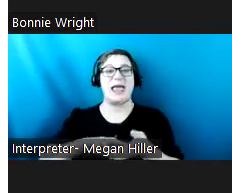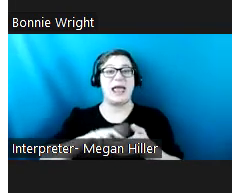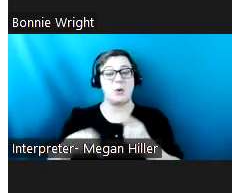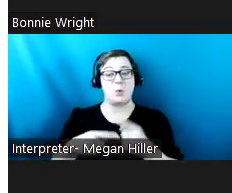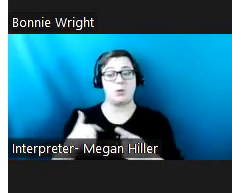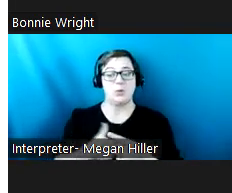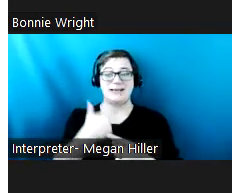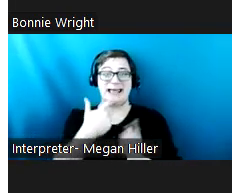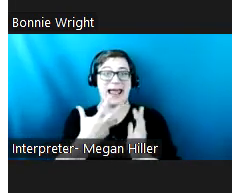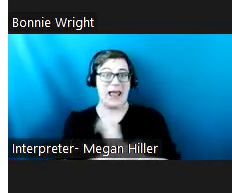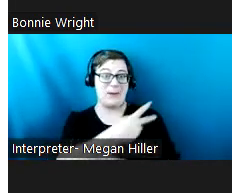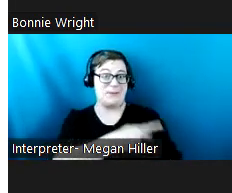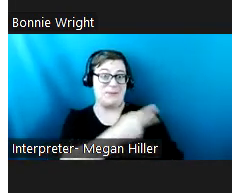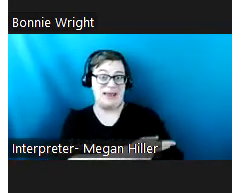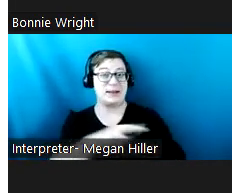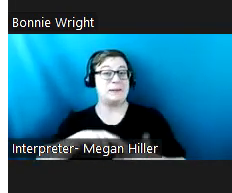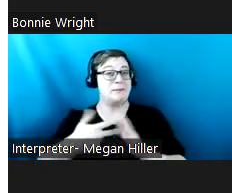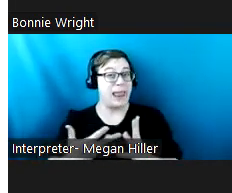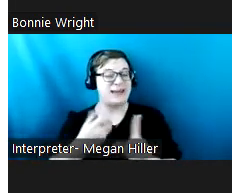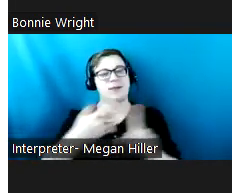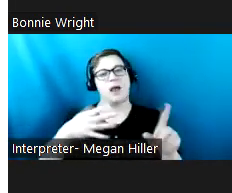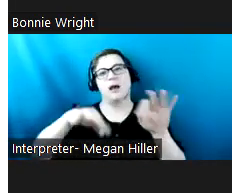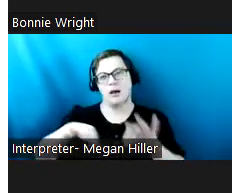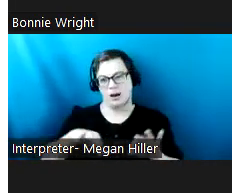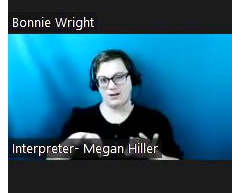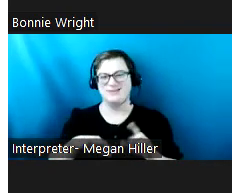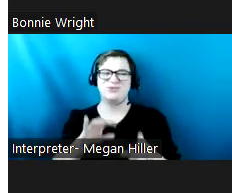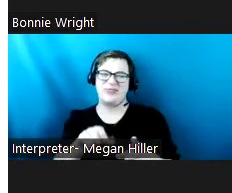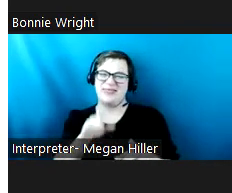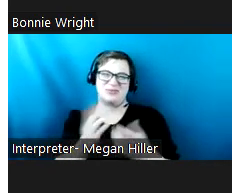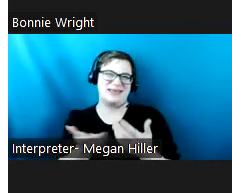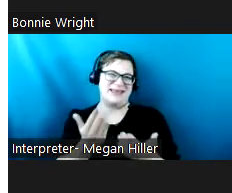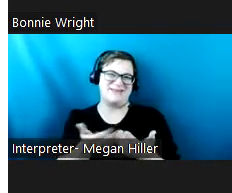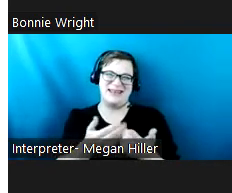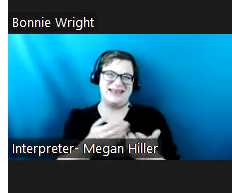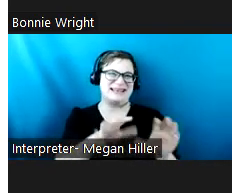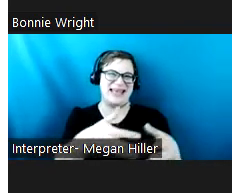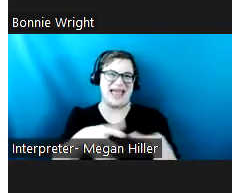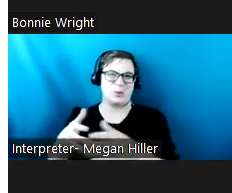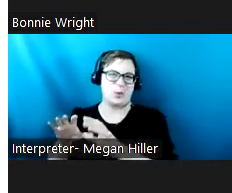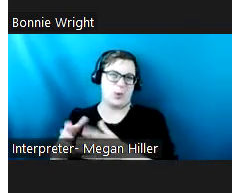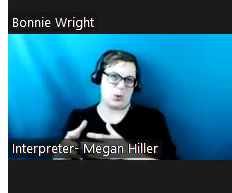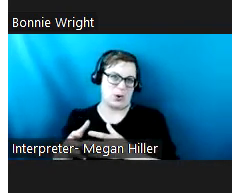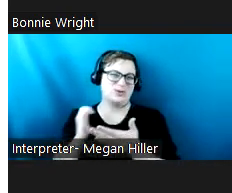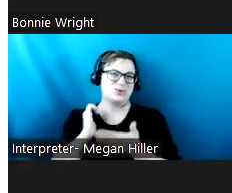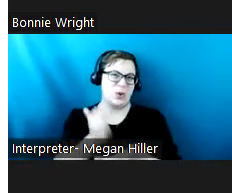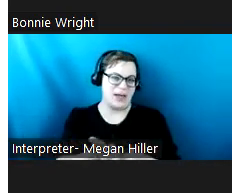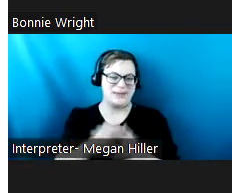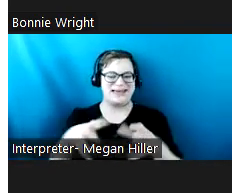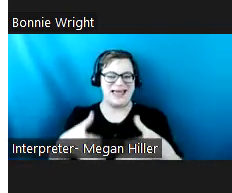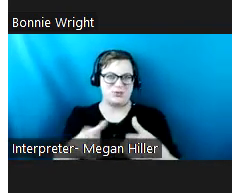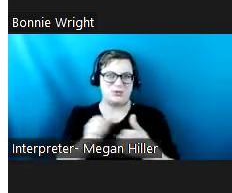outpatient services. So it's really just kind of a convenience mechanism to categorize them all in 2